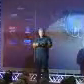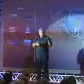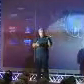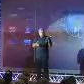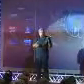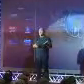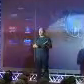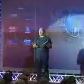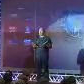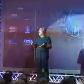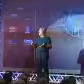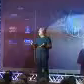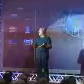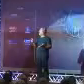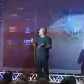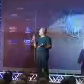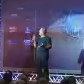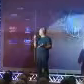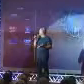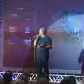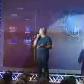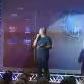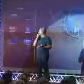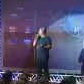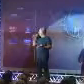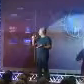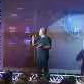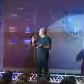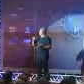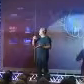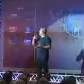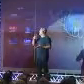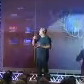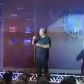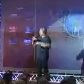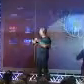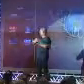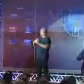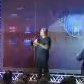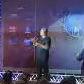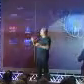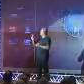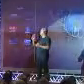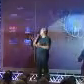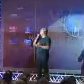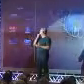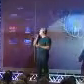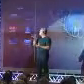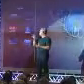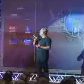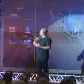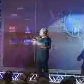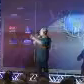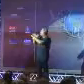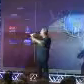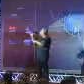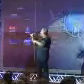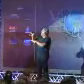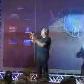Just bring it in and pay the duty. Just pass the duty on to the customer.